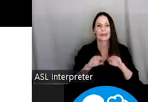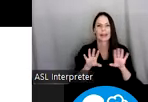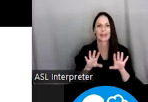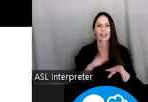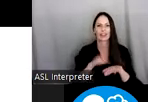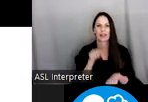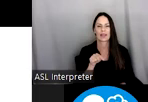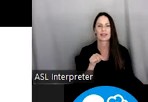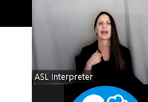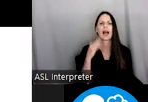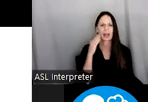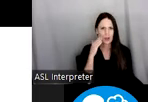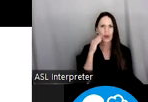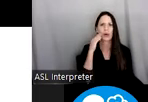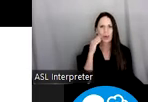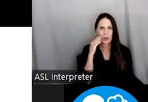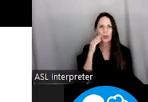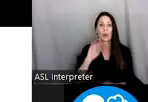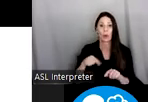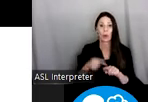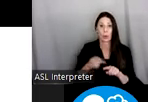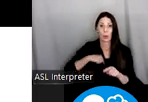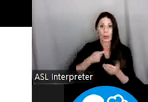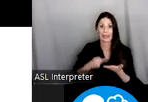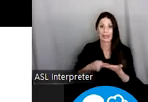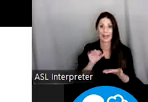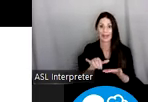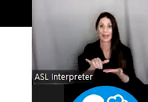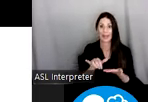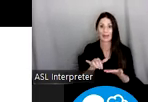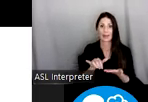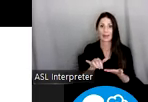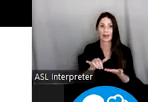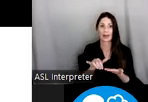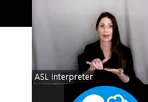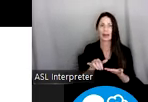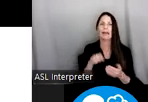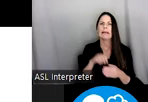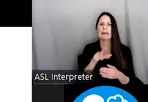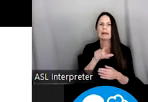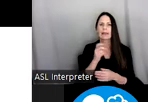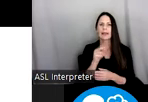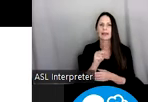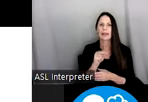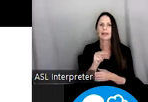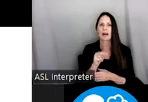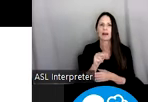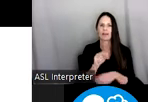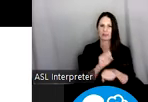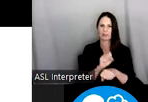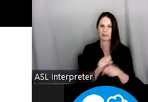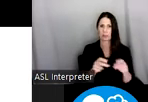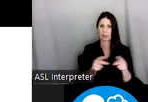do know that when we discussed that, we, in these liaison positions that we've been appointed